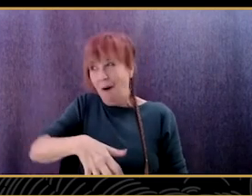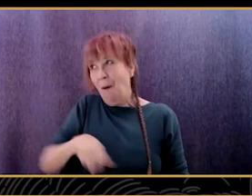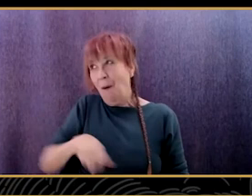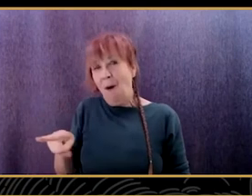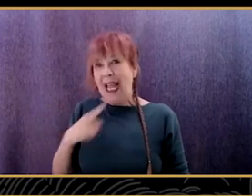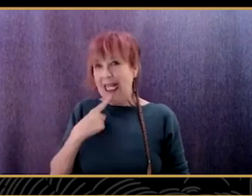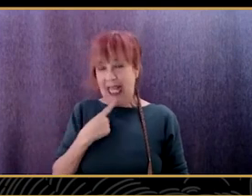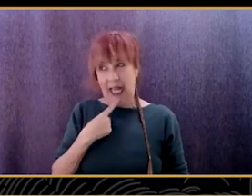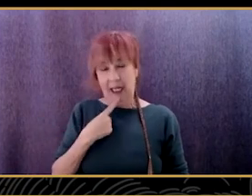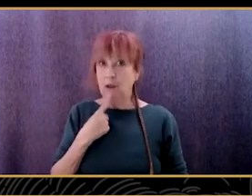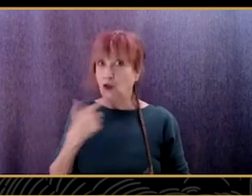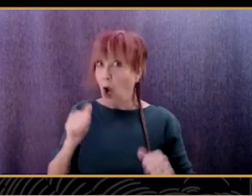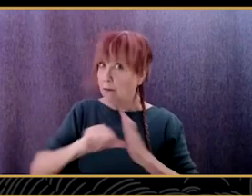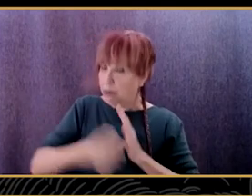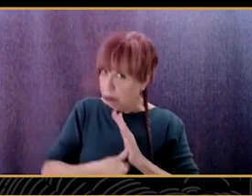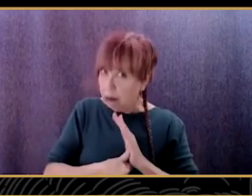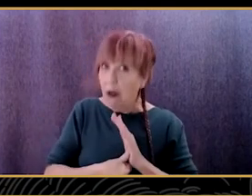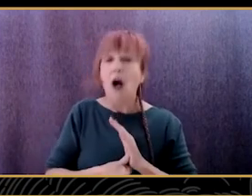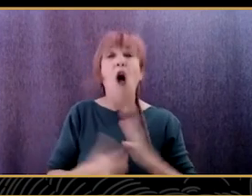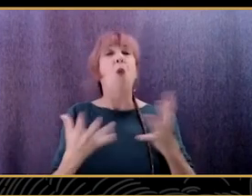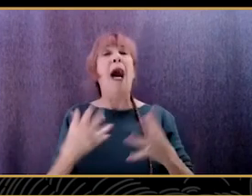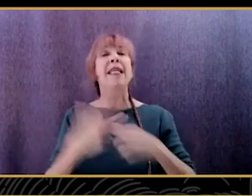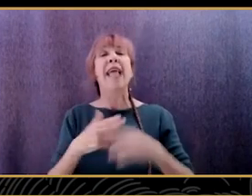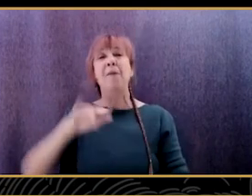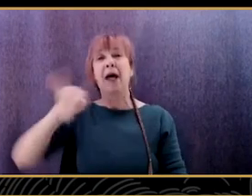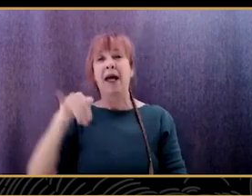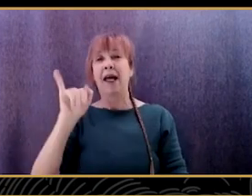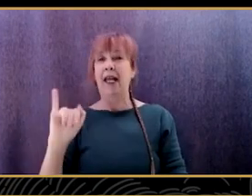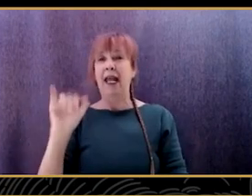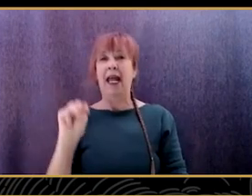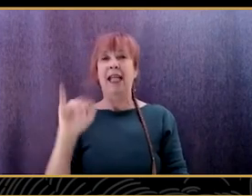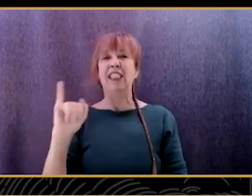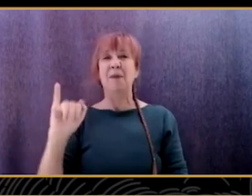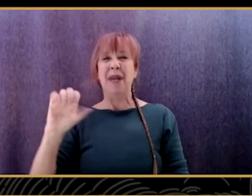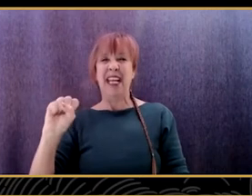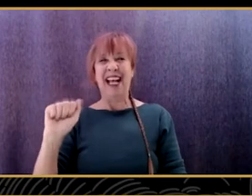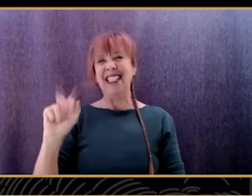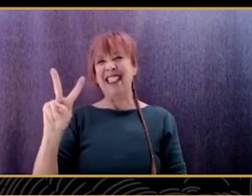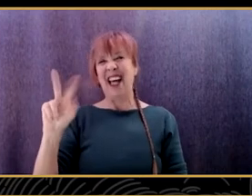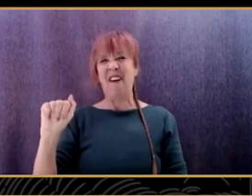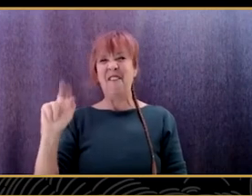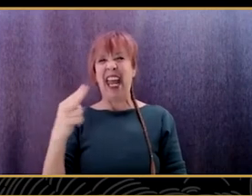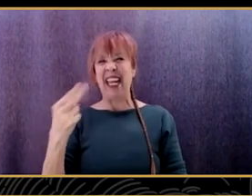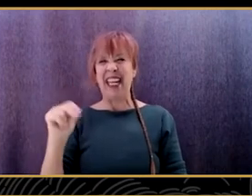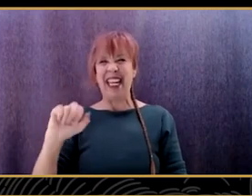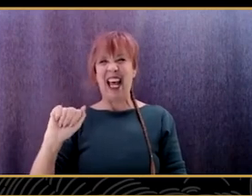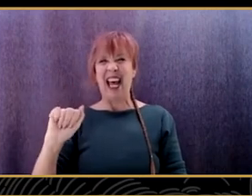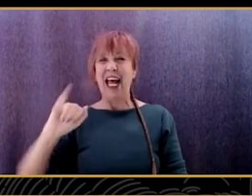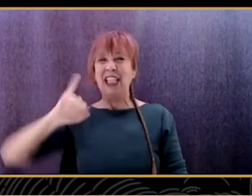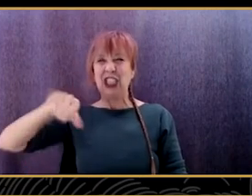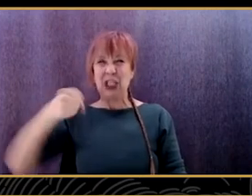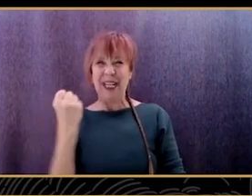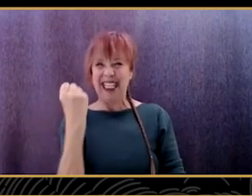he could insist with her on the name Jimmy Savannah, seeking to bless me with the blues bathed